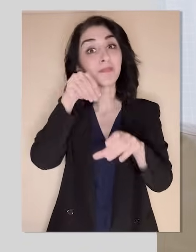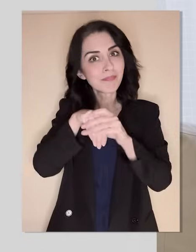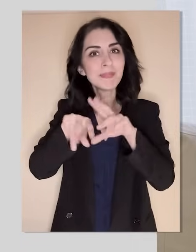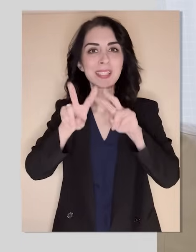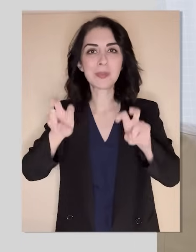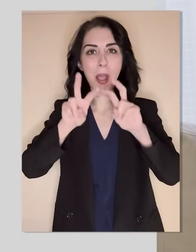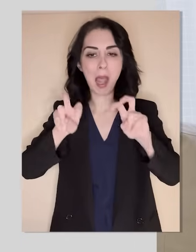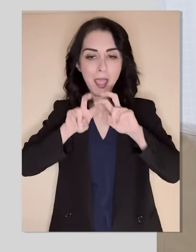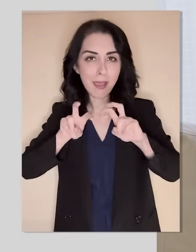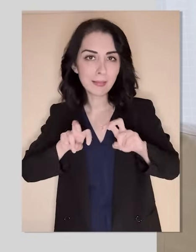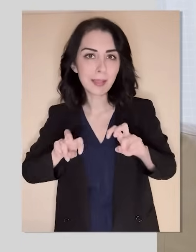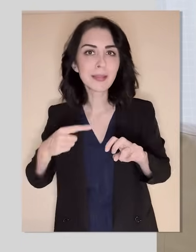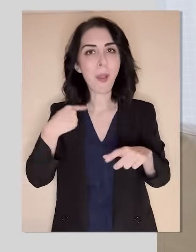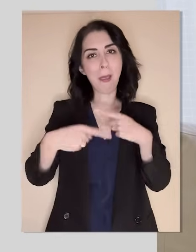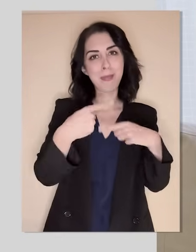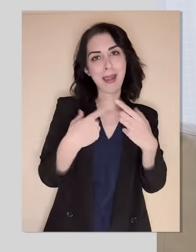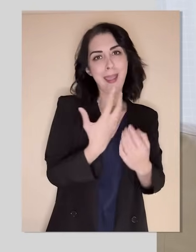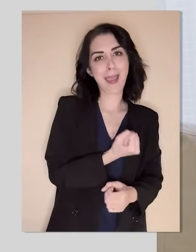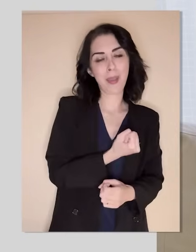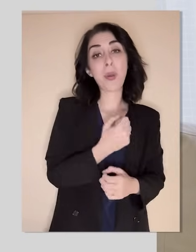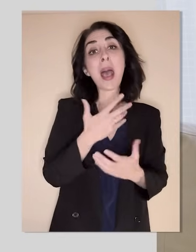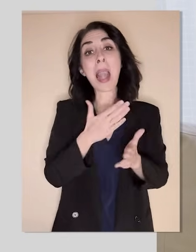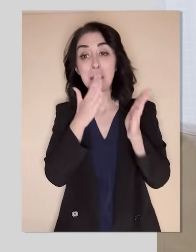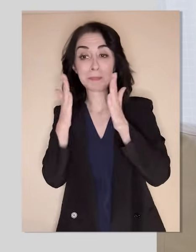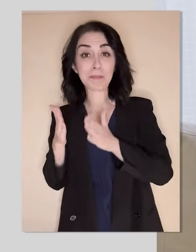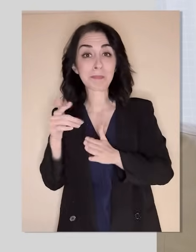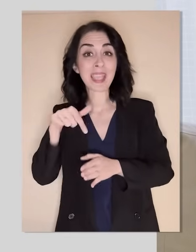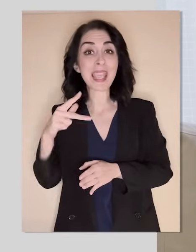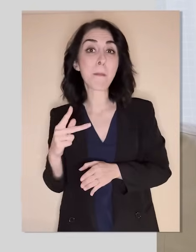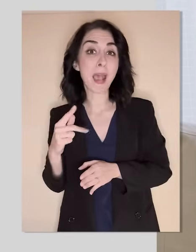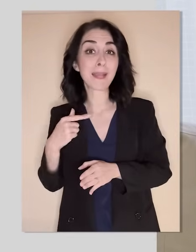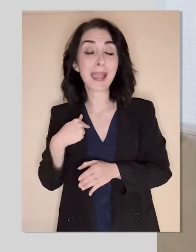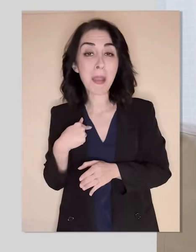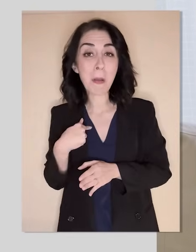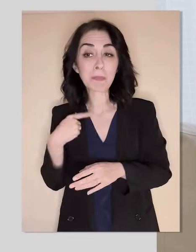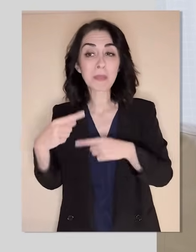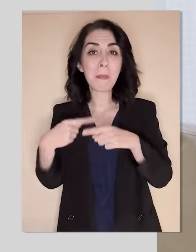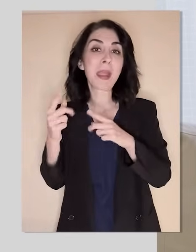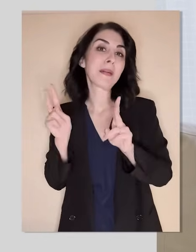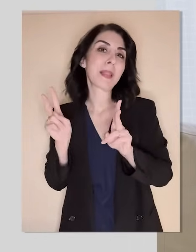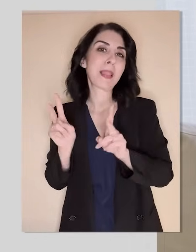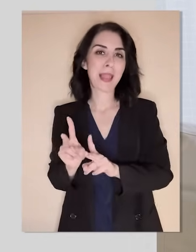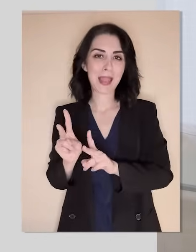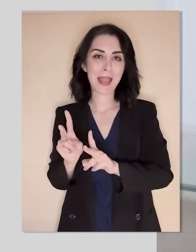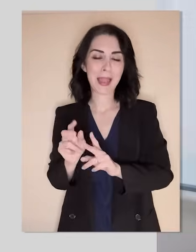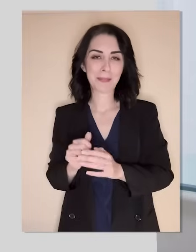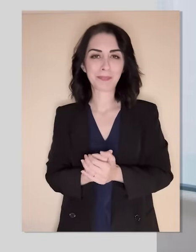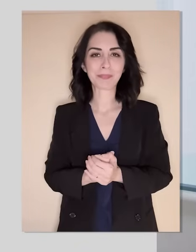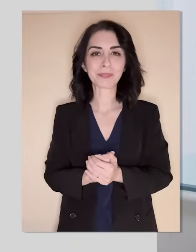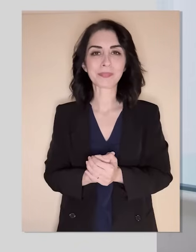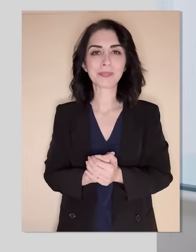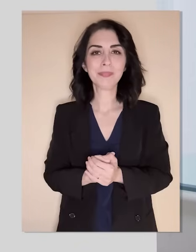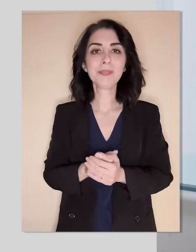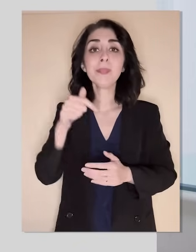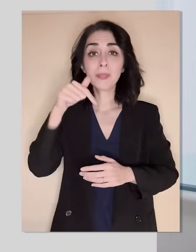and much less experience with the one gepant that you have for prevention. So starting with the